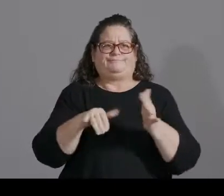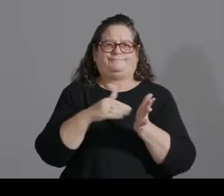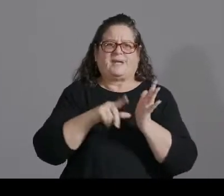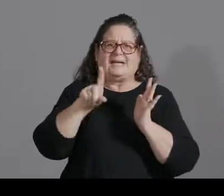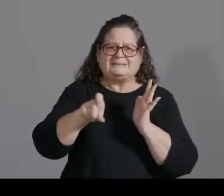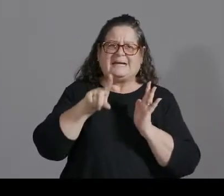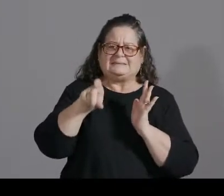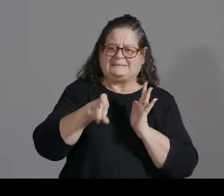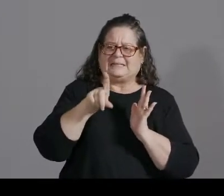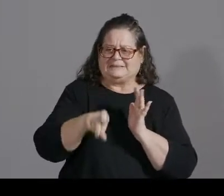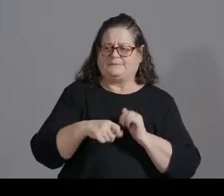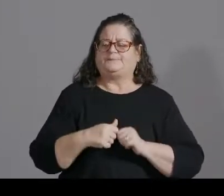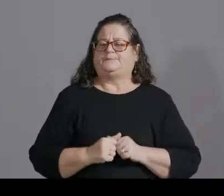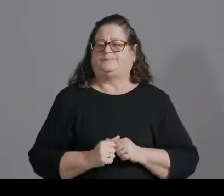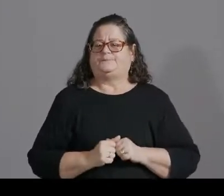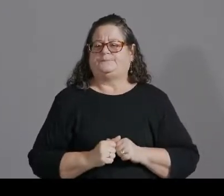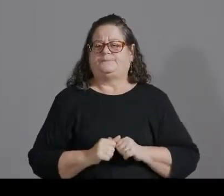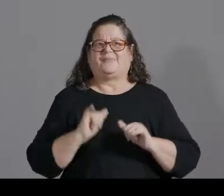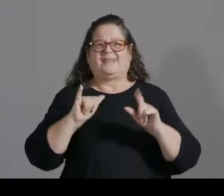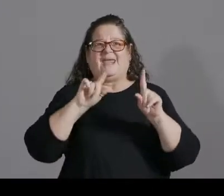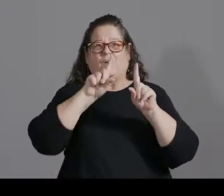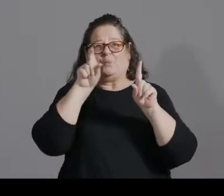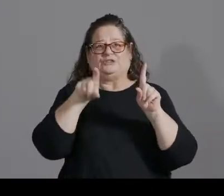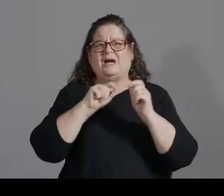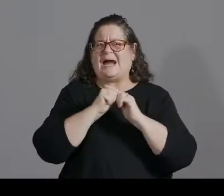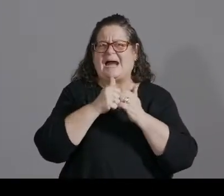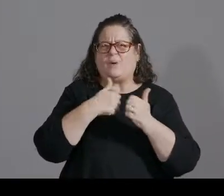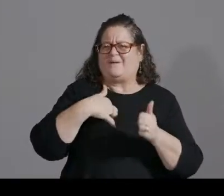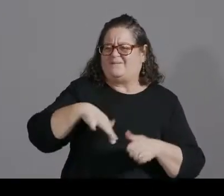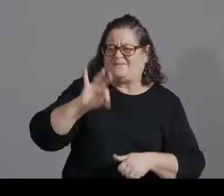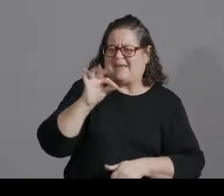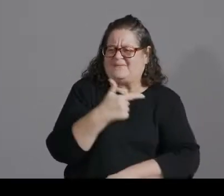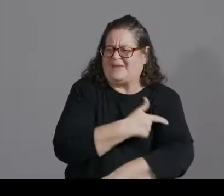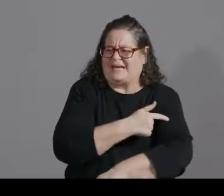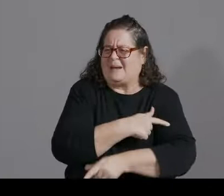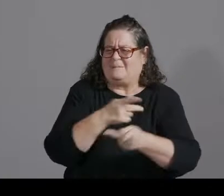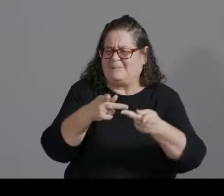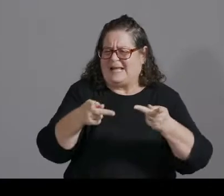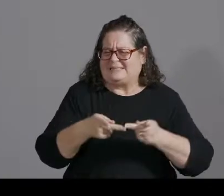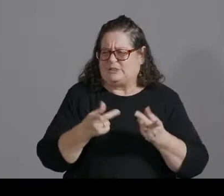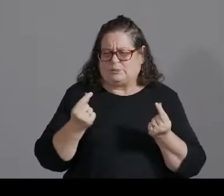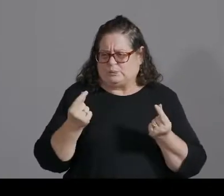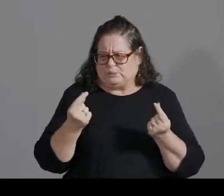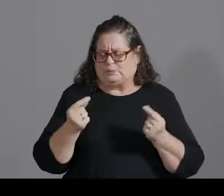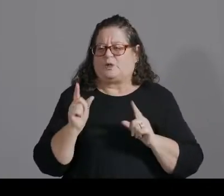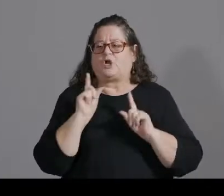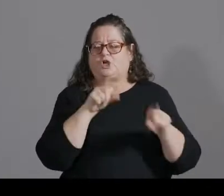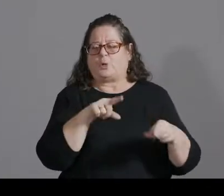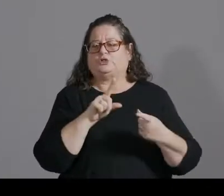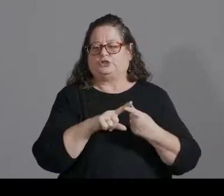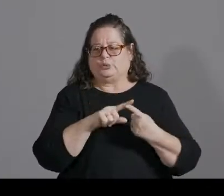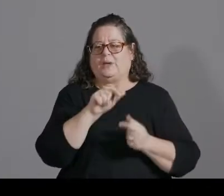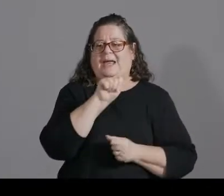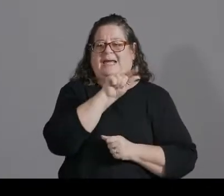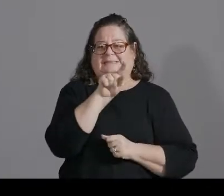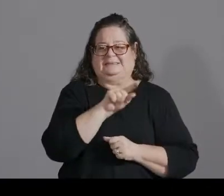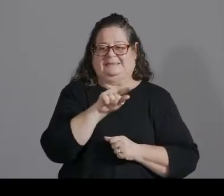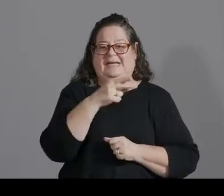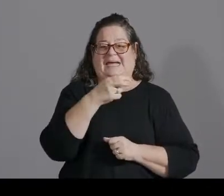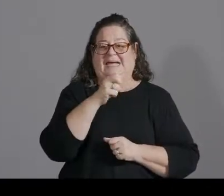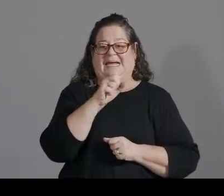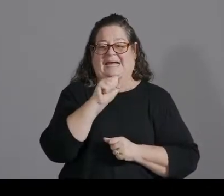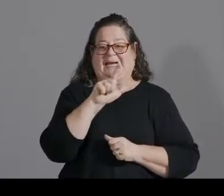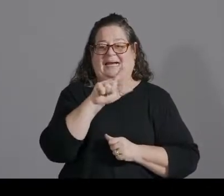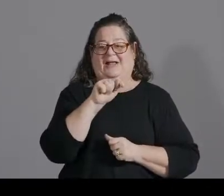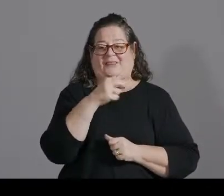a vaccination site? You can go to azhealth.gov/find vaccine. We have an interactive map of all of the